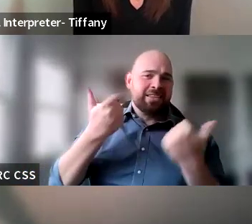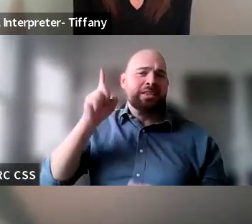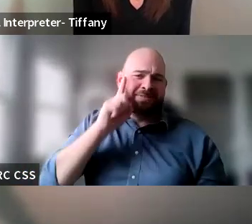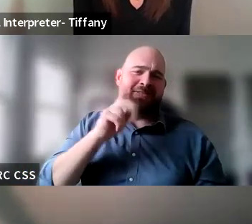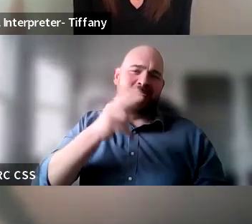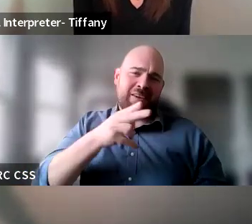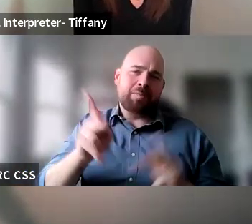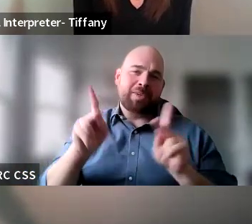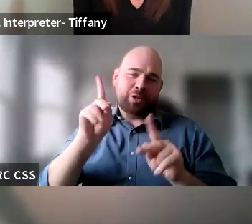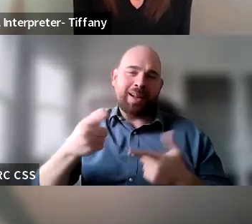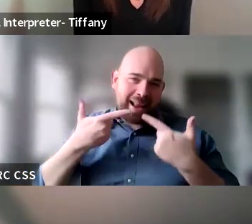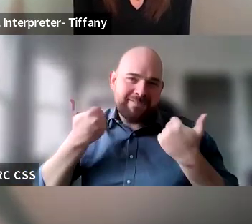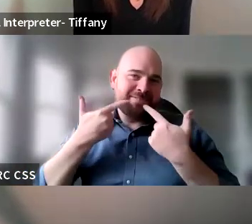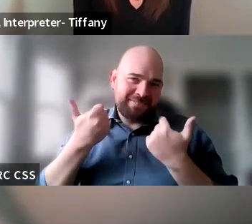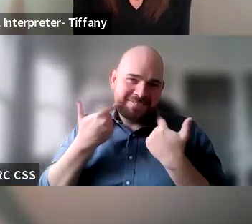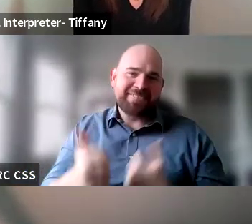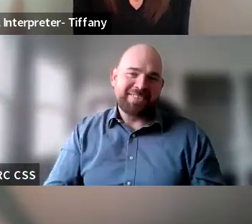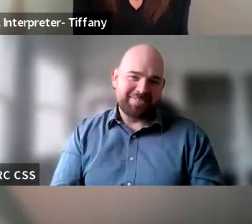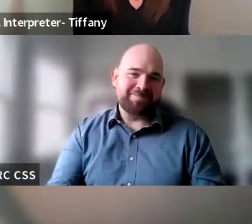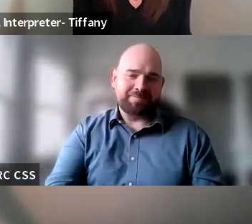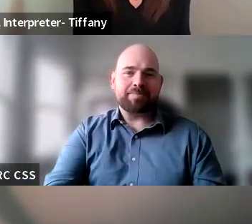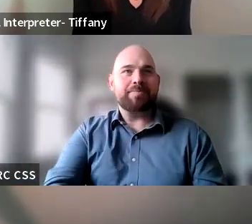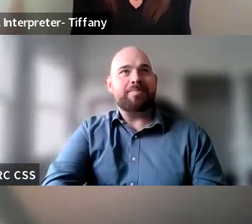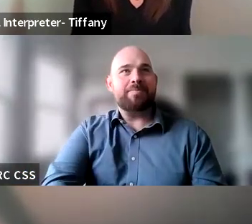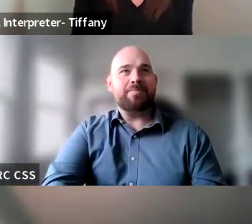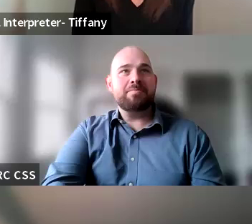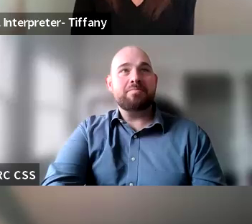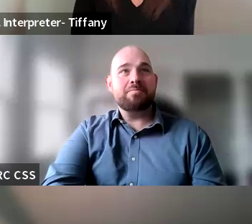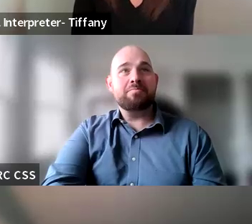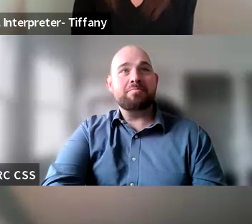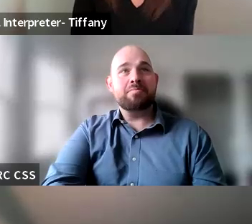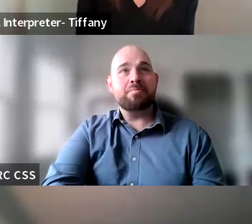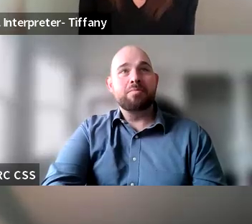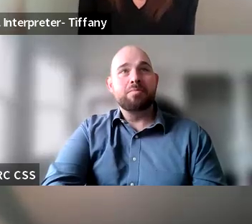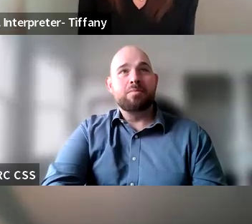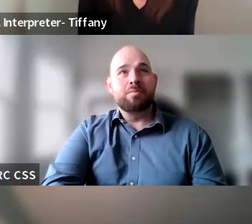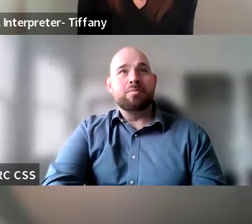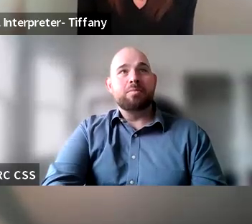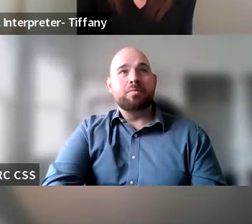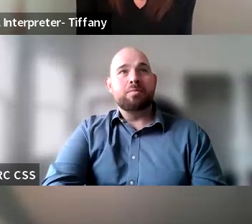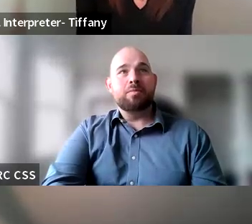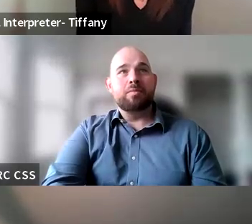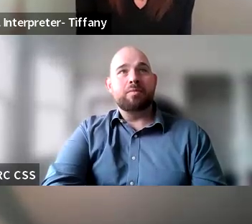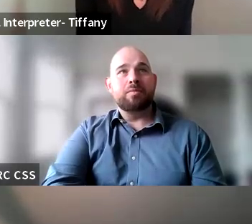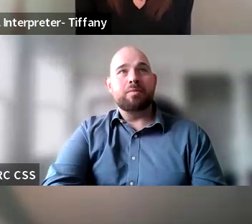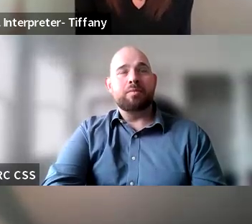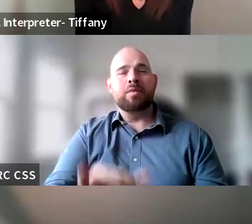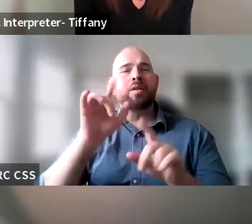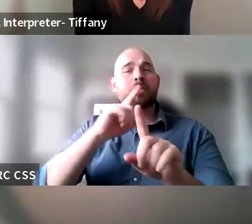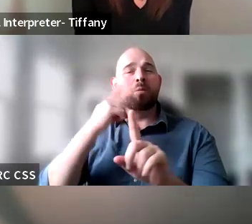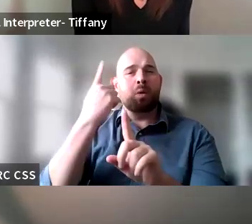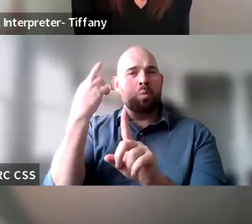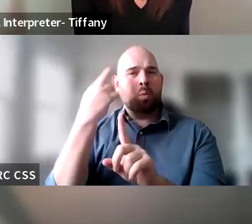with me and you think, oh, Michael's laughing. Deaf and hard of hearing people absolutely can laugh, just like anybody else, anyone else.